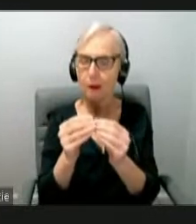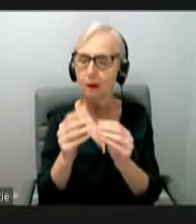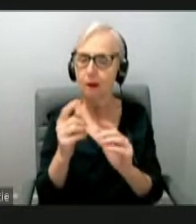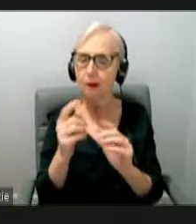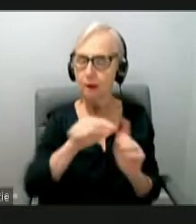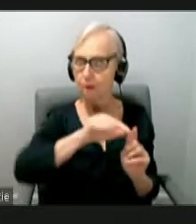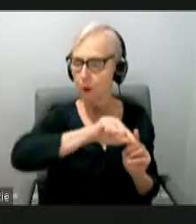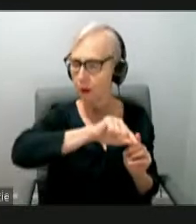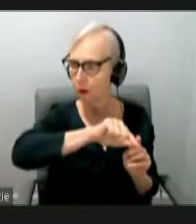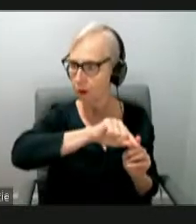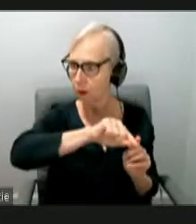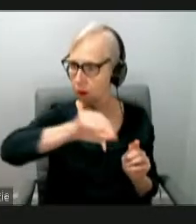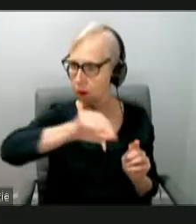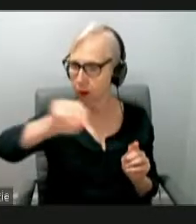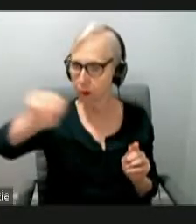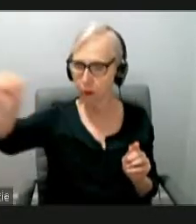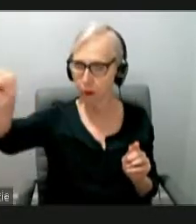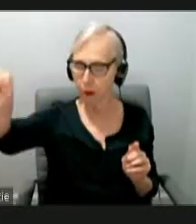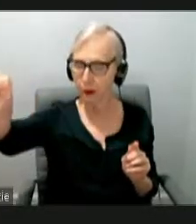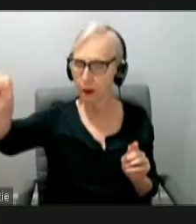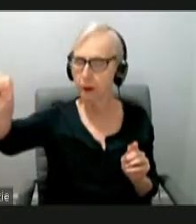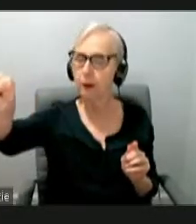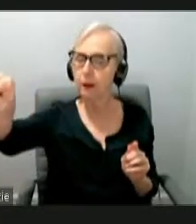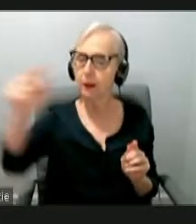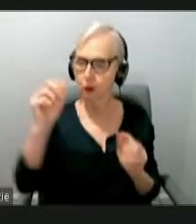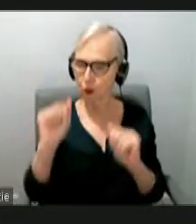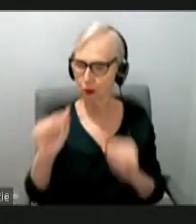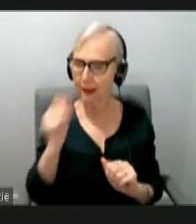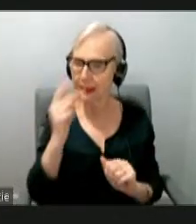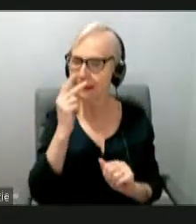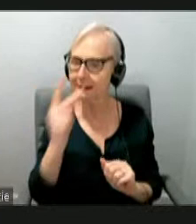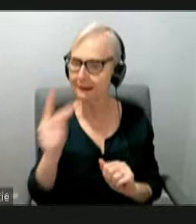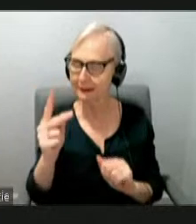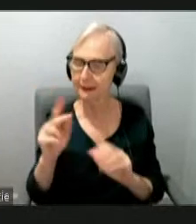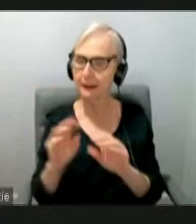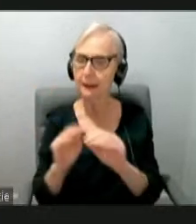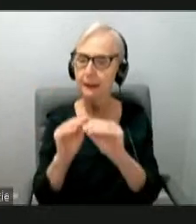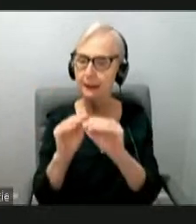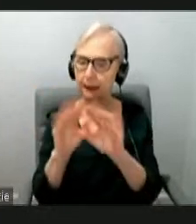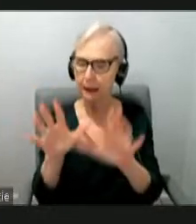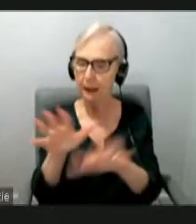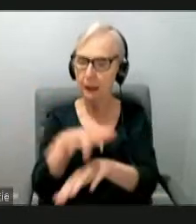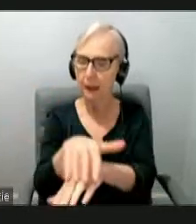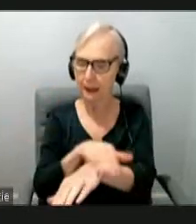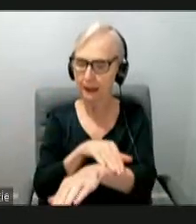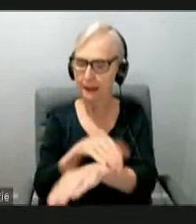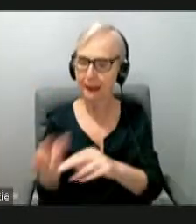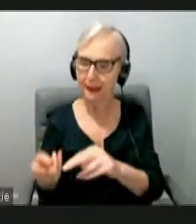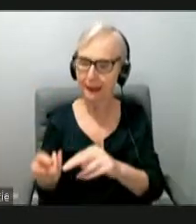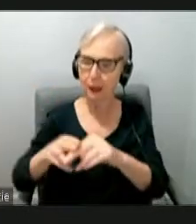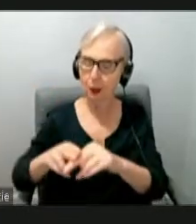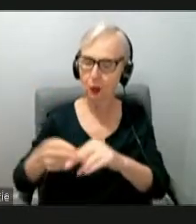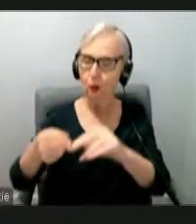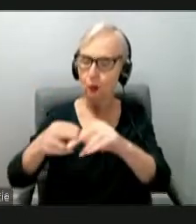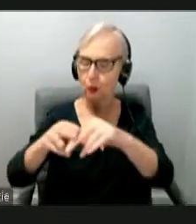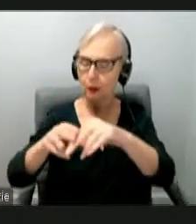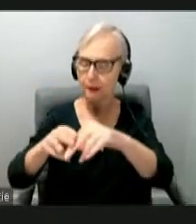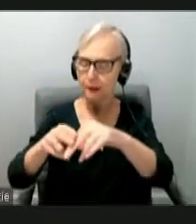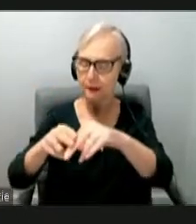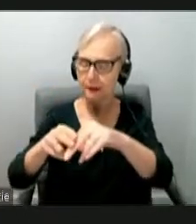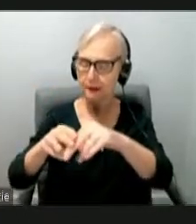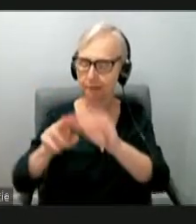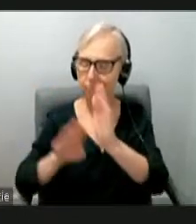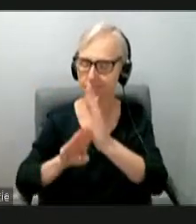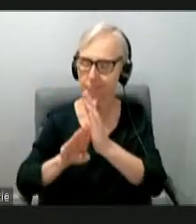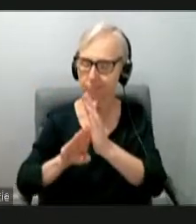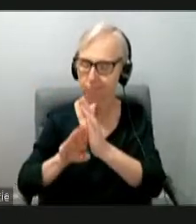bottom left-hand corner of this figure to the upper right-hand corner, you can see that there is a clear, gradually increasing trend. Again, we'll be paying close attention